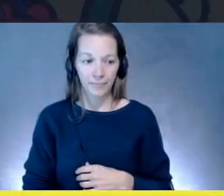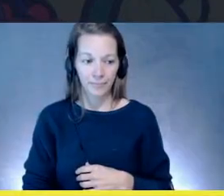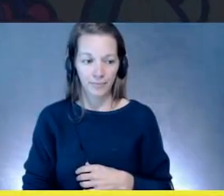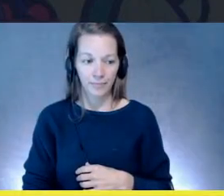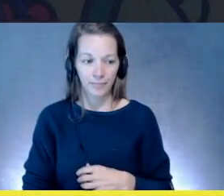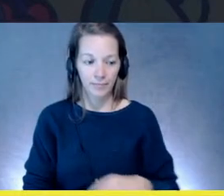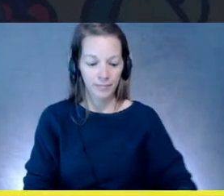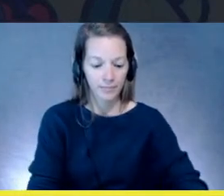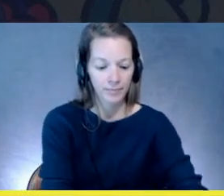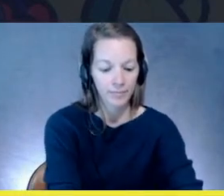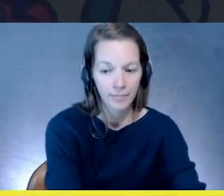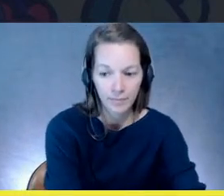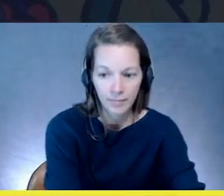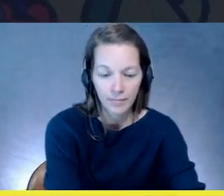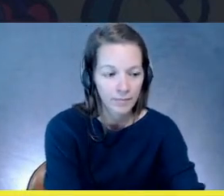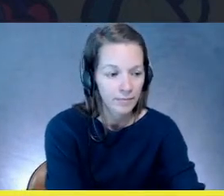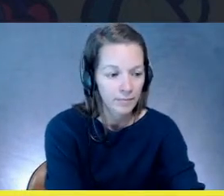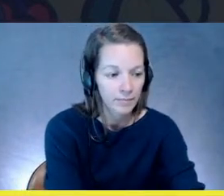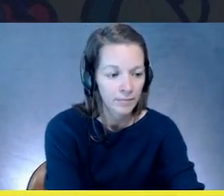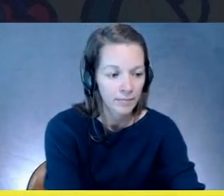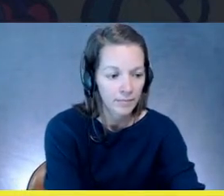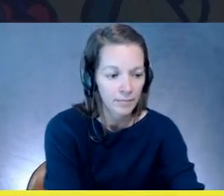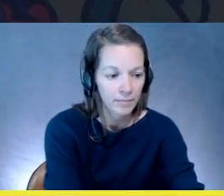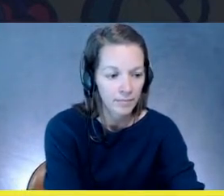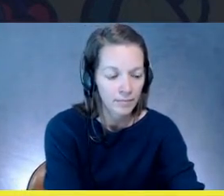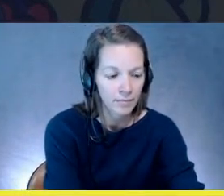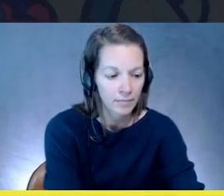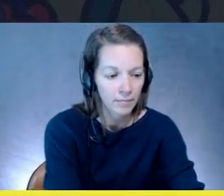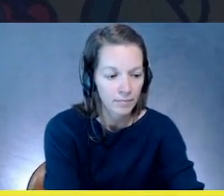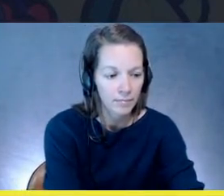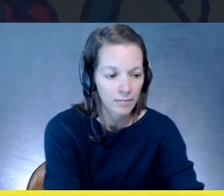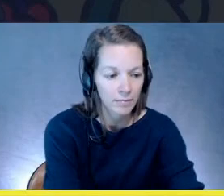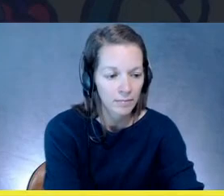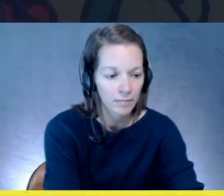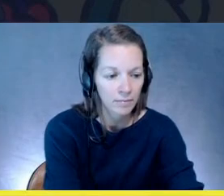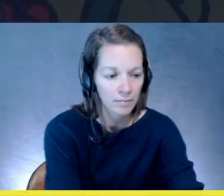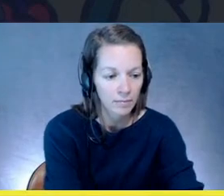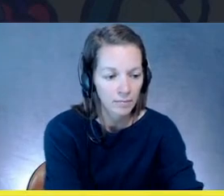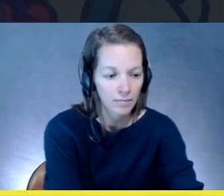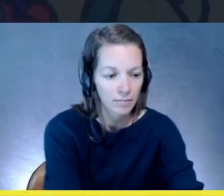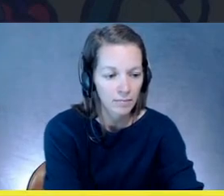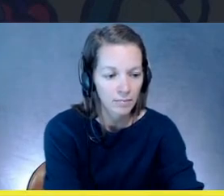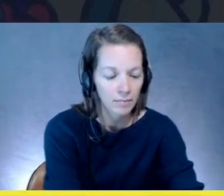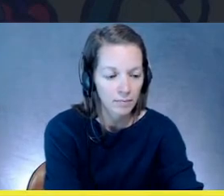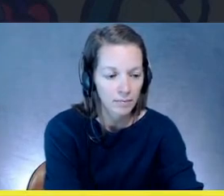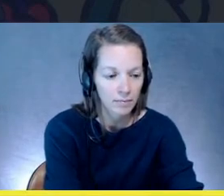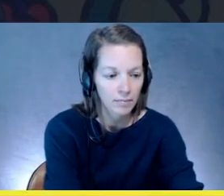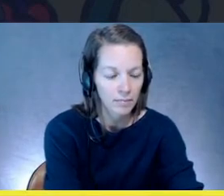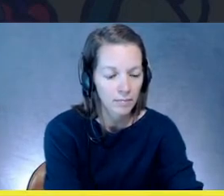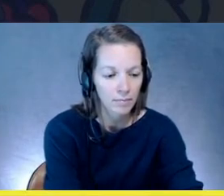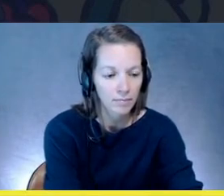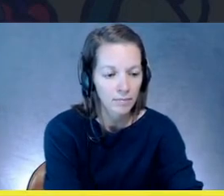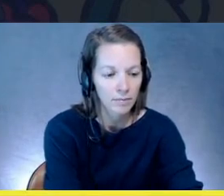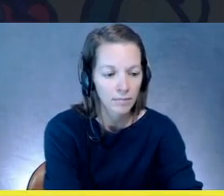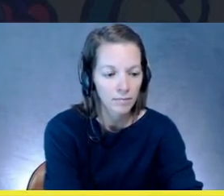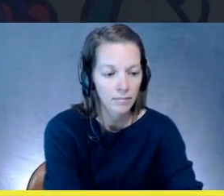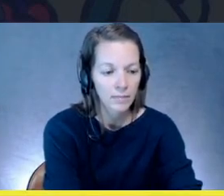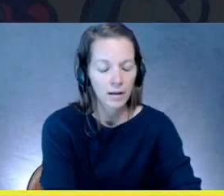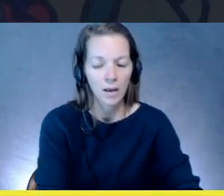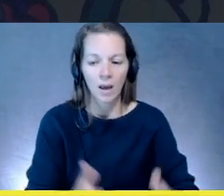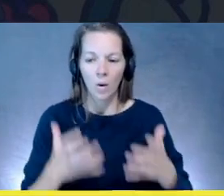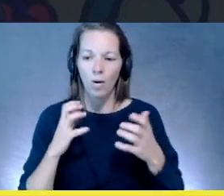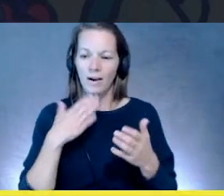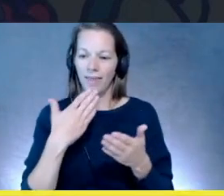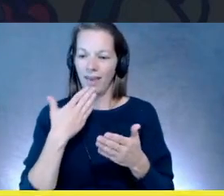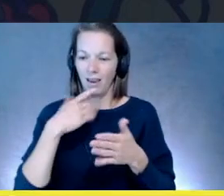And while my slides are coming up, I'll go ahead and thank my co-authors, Mikola Desanayaki, Nicole Marshall, and Jonathan Snowden. I am